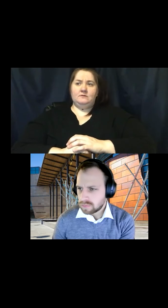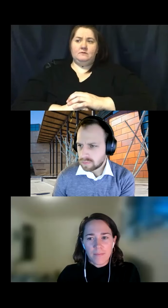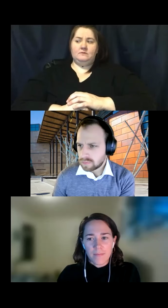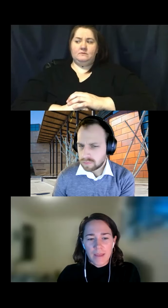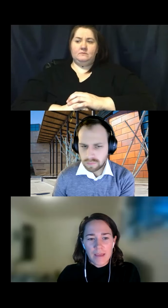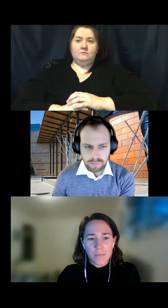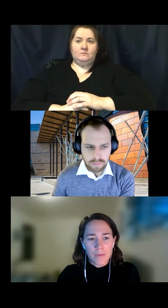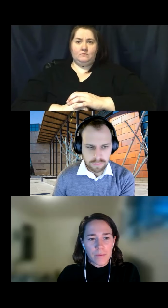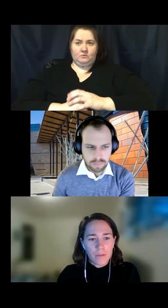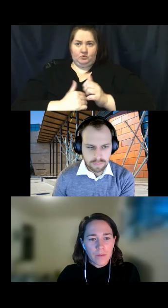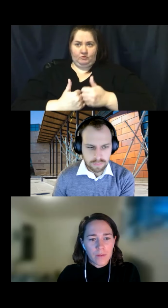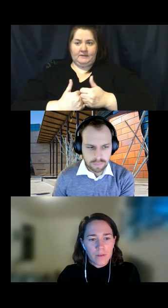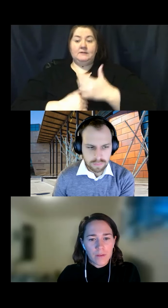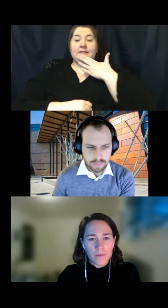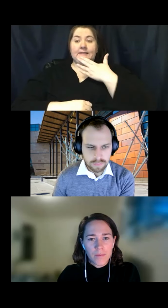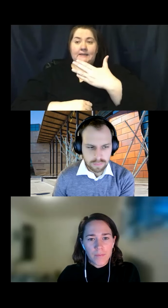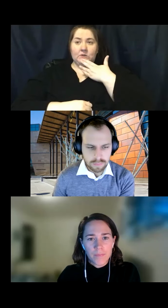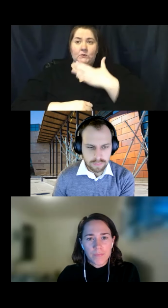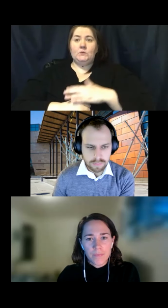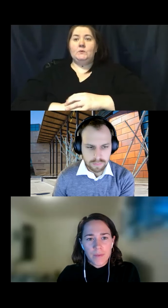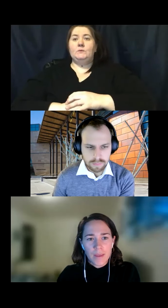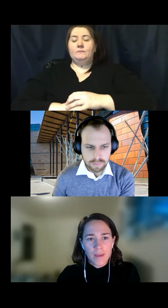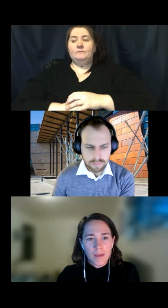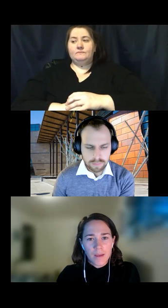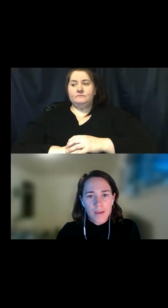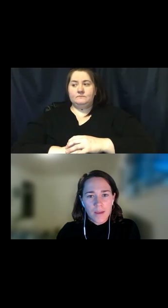Great, thank you both.